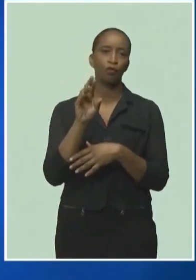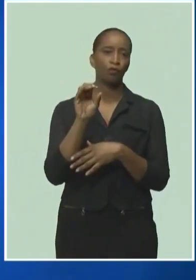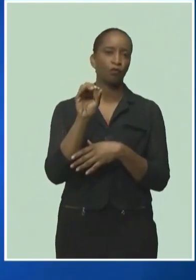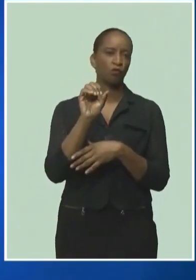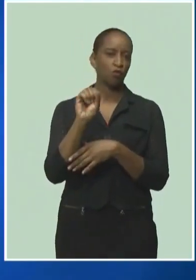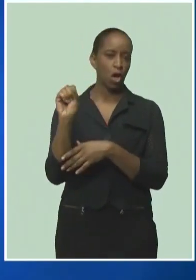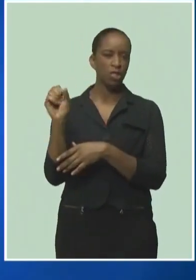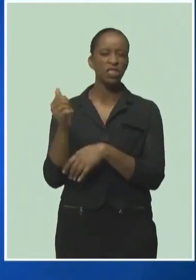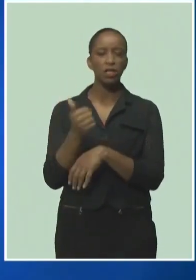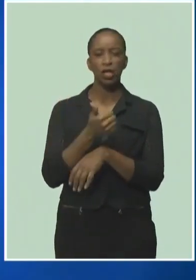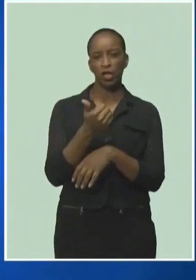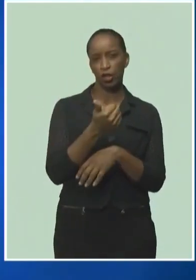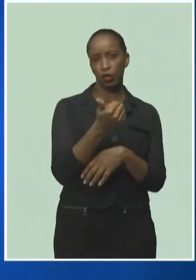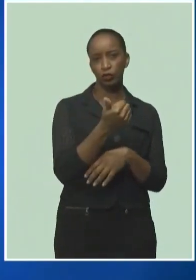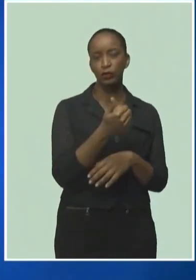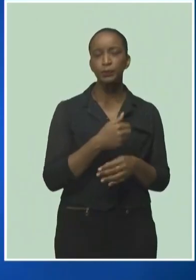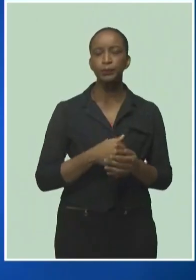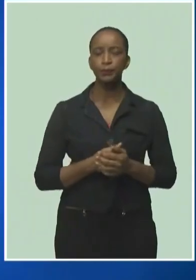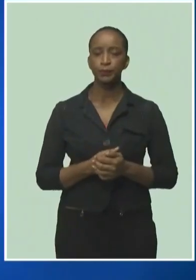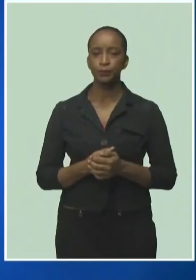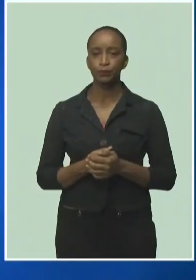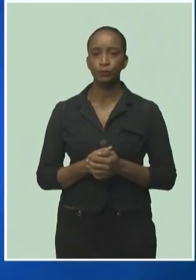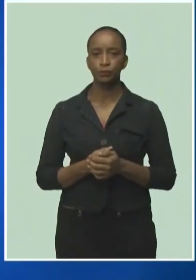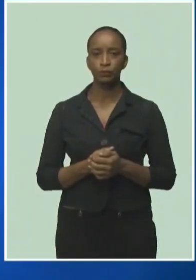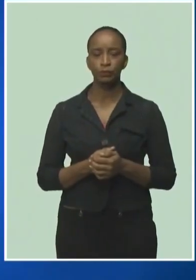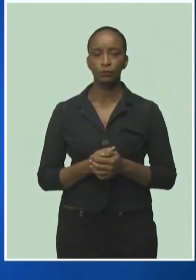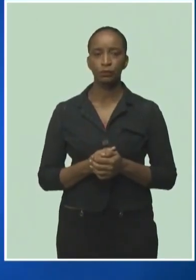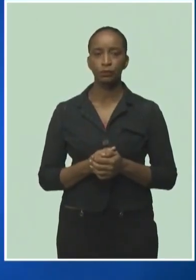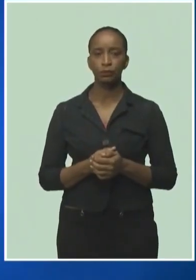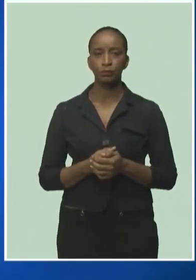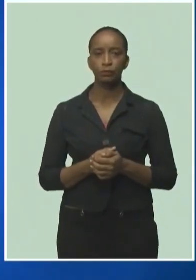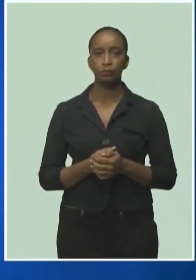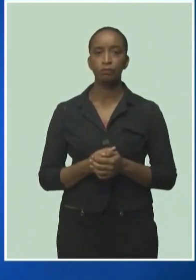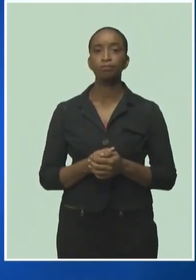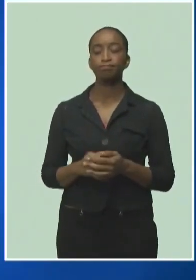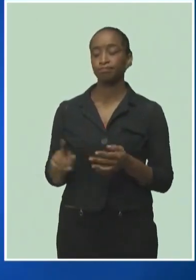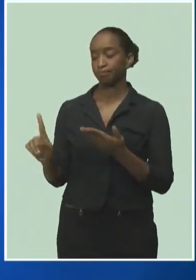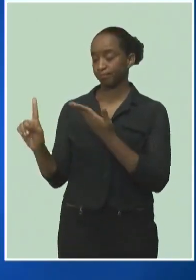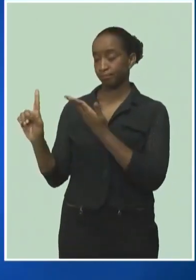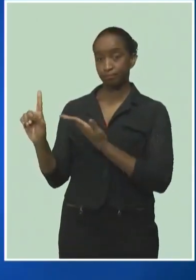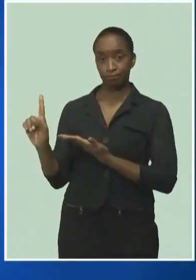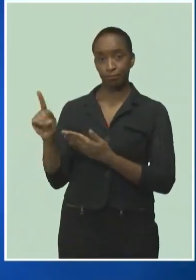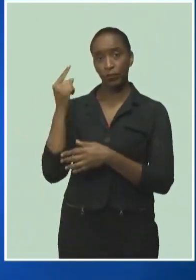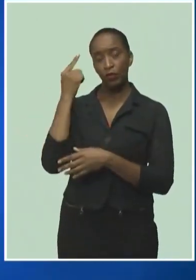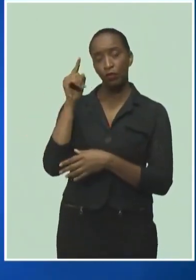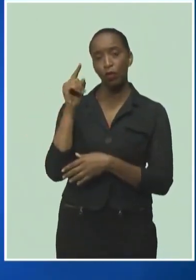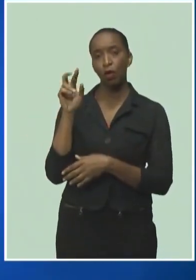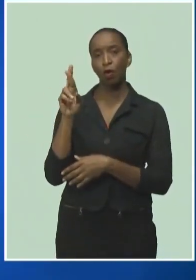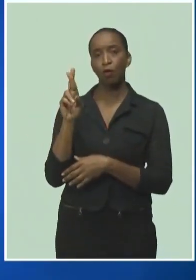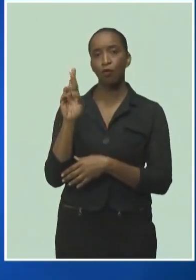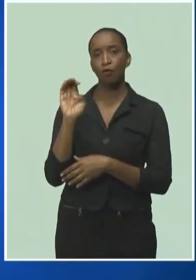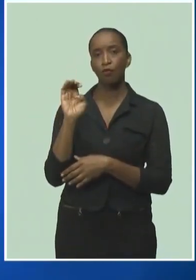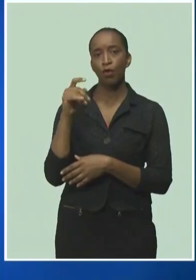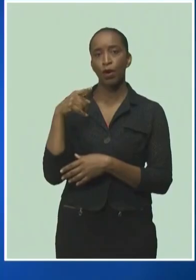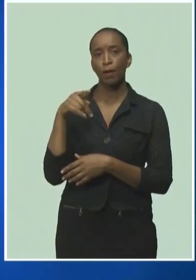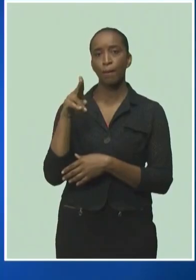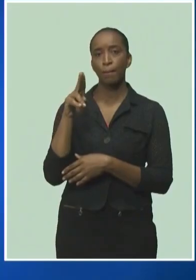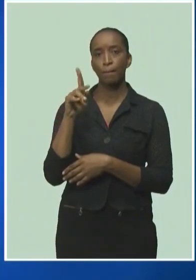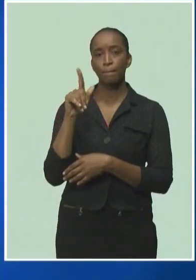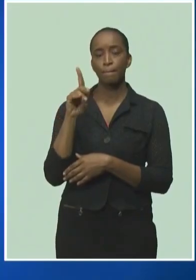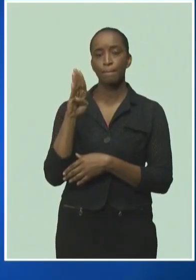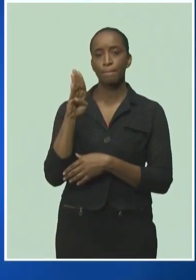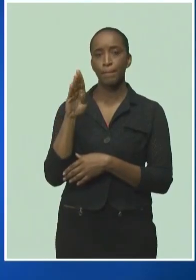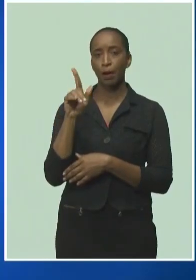stakeholders at that event. Corporate Communications Officer at Republic Bank, Misha Knight, says the day